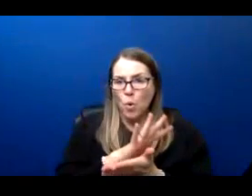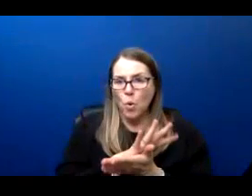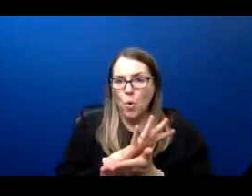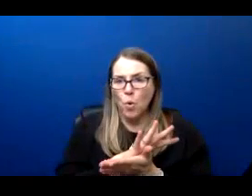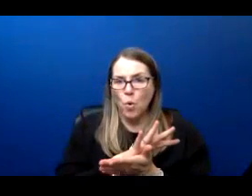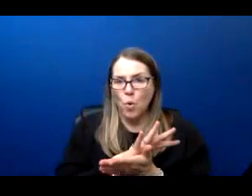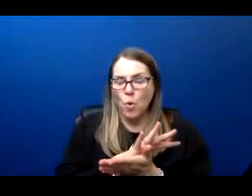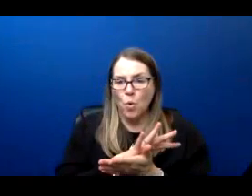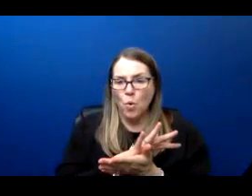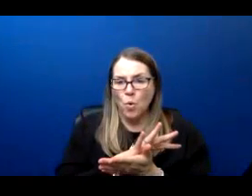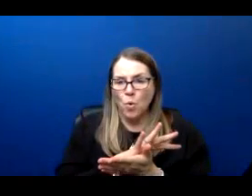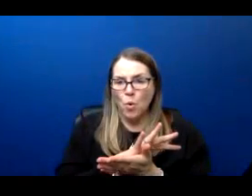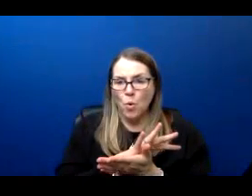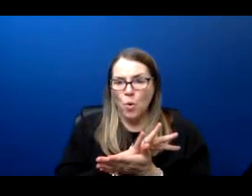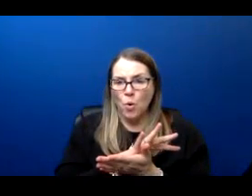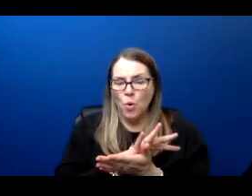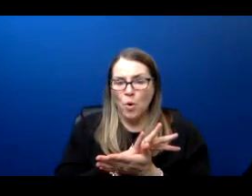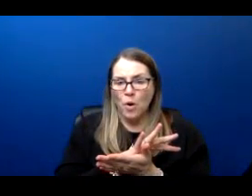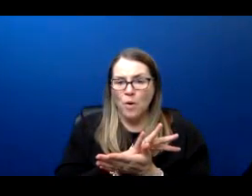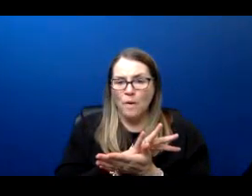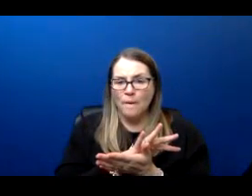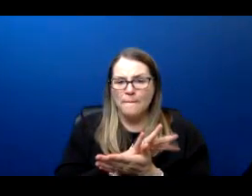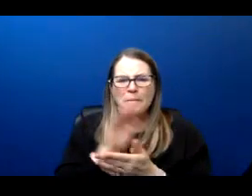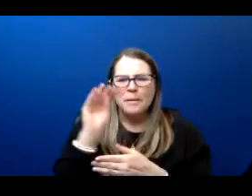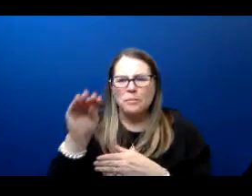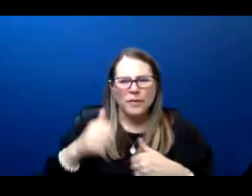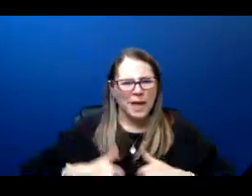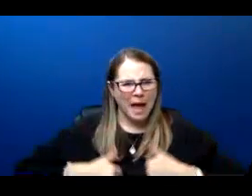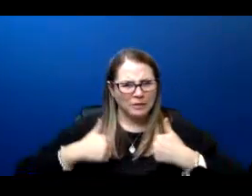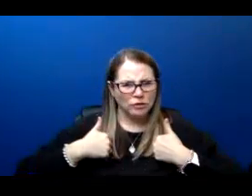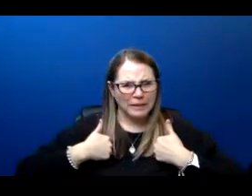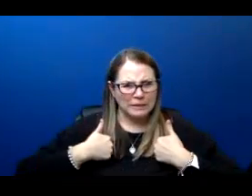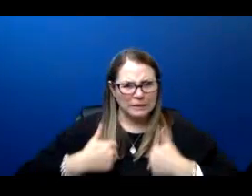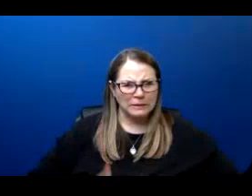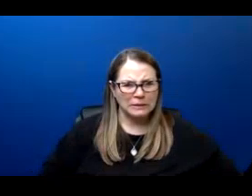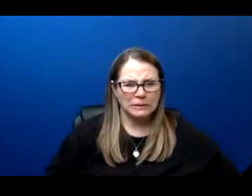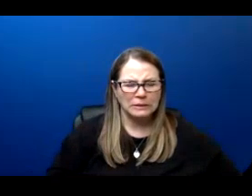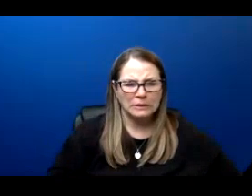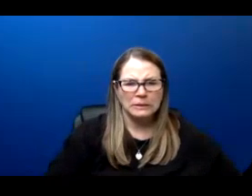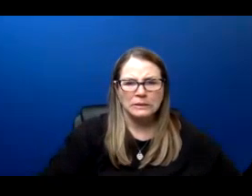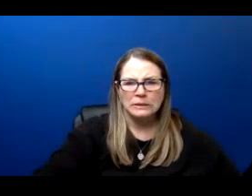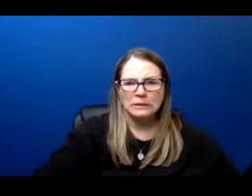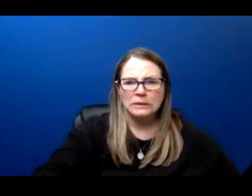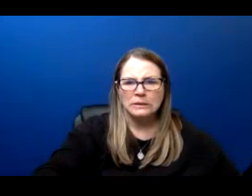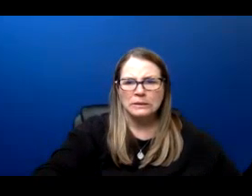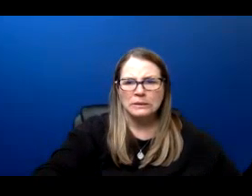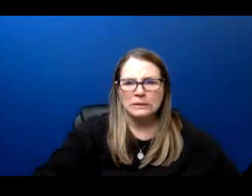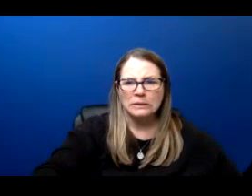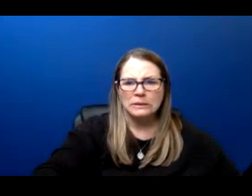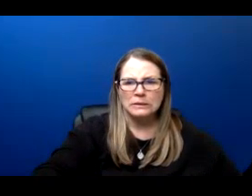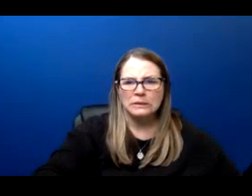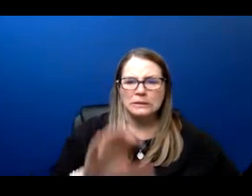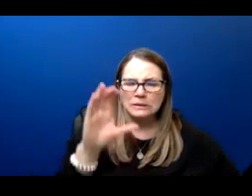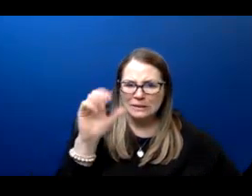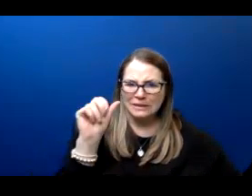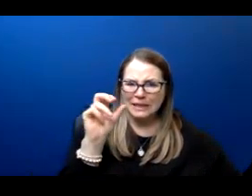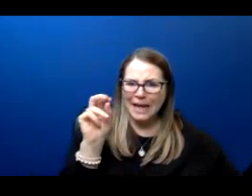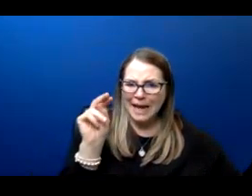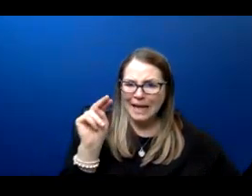Cannon Middle School. Okay. If great. someone could put the address in the chat box for me, just so Bishop has it. But it's Cannon Middle School that's hosting